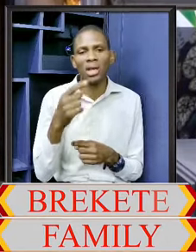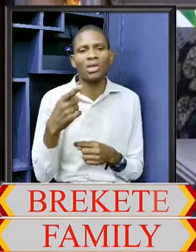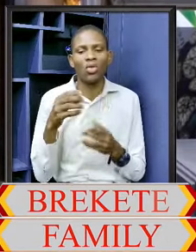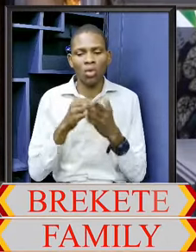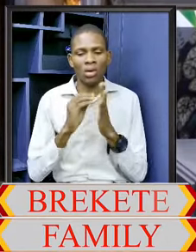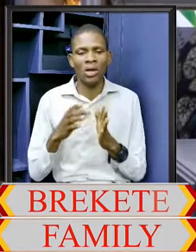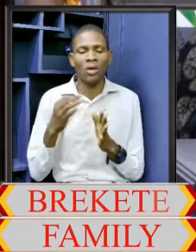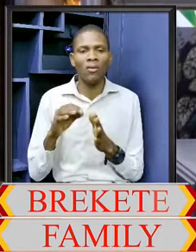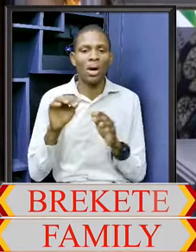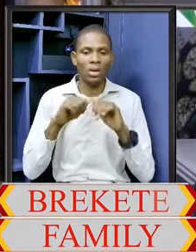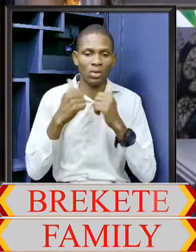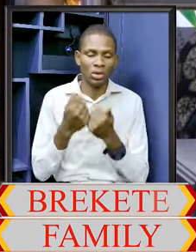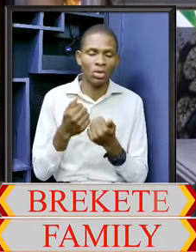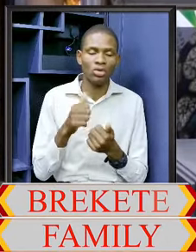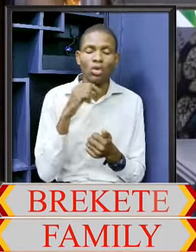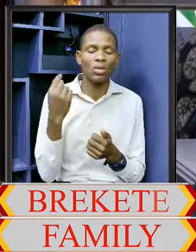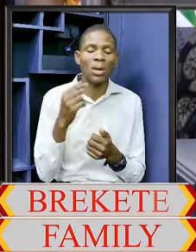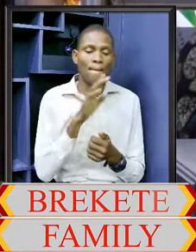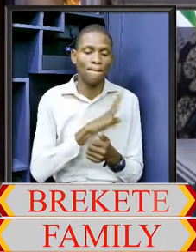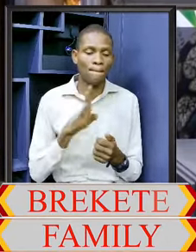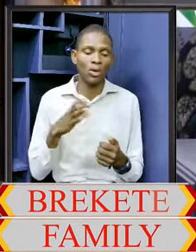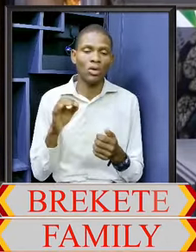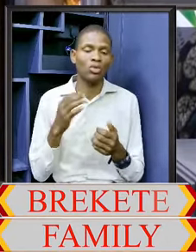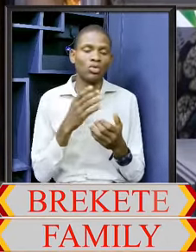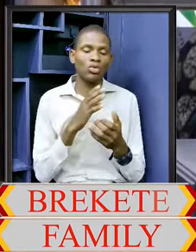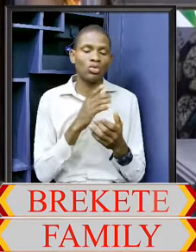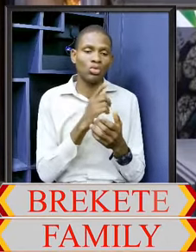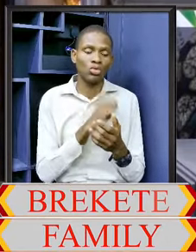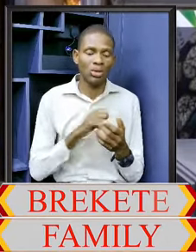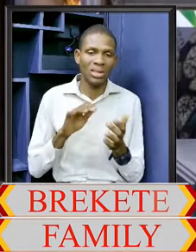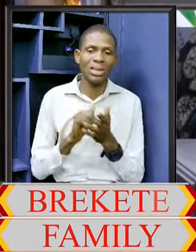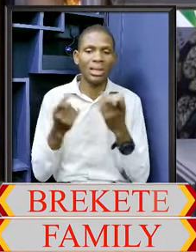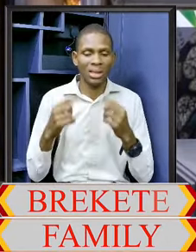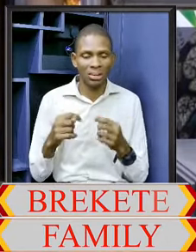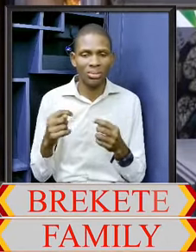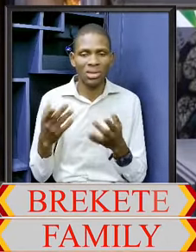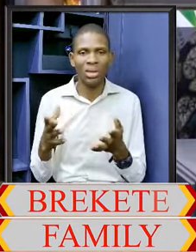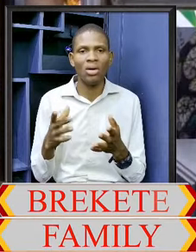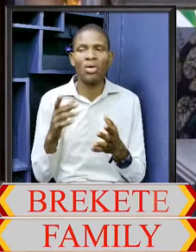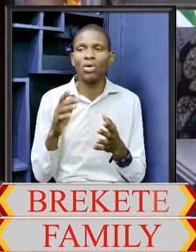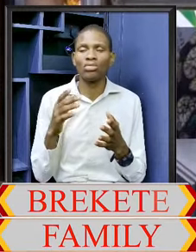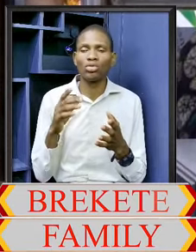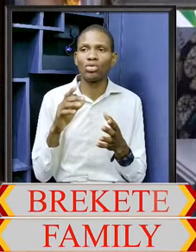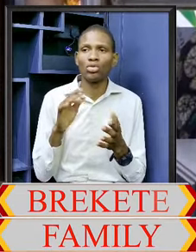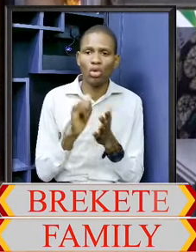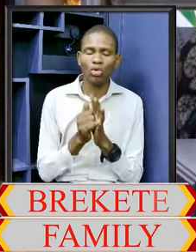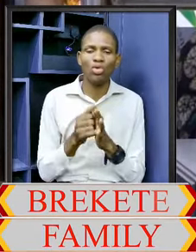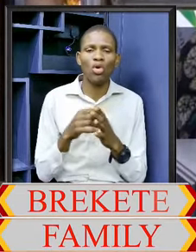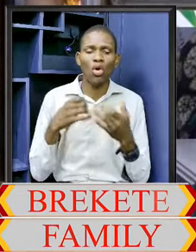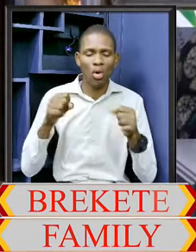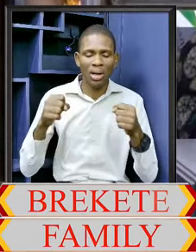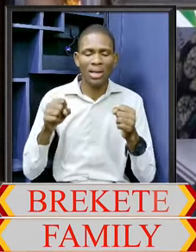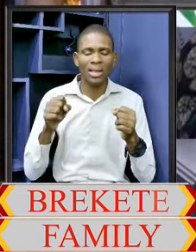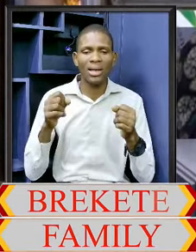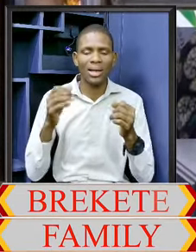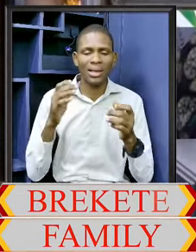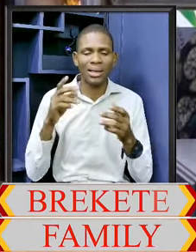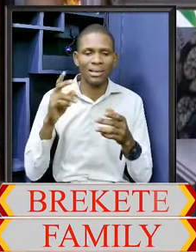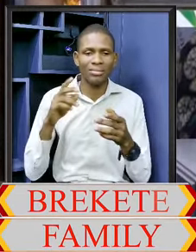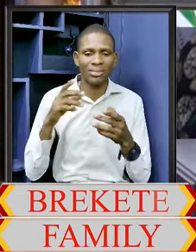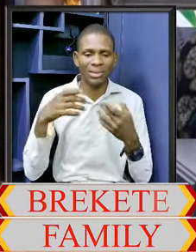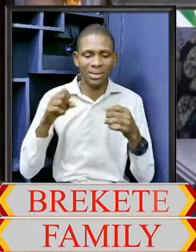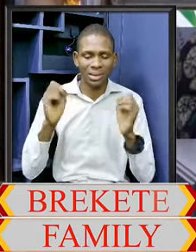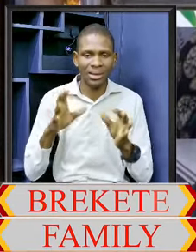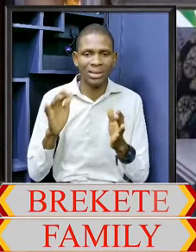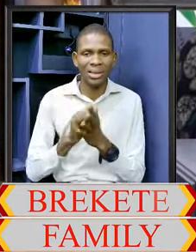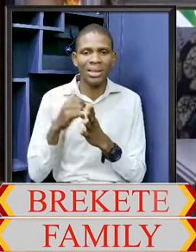Because it's not the board of trustees that came here alone that owns the association. It's that Okada rider that they are beating in the, on the road, the KK rider. Those are the